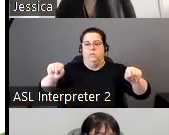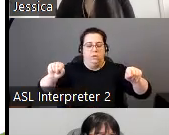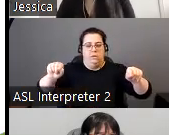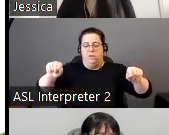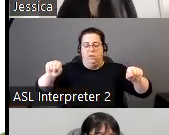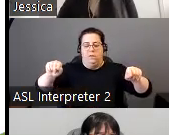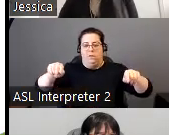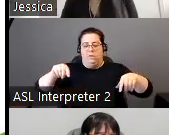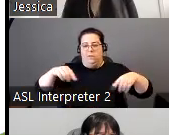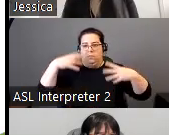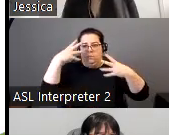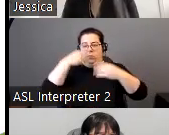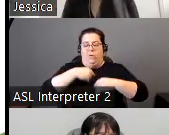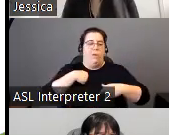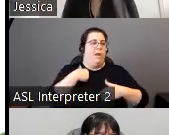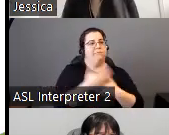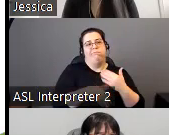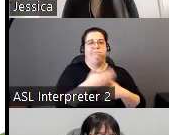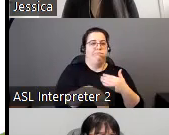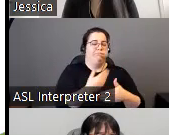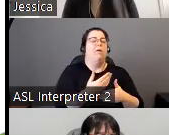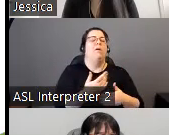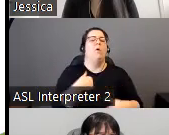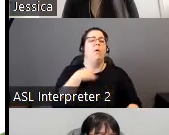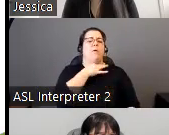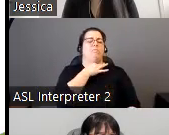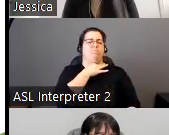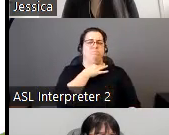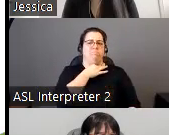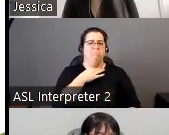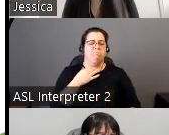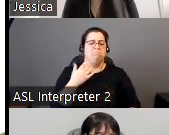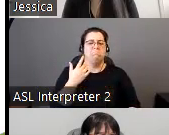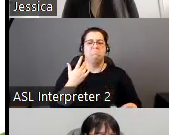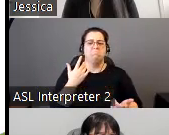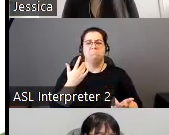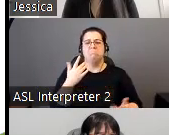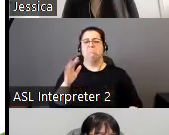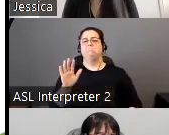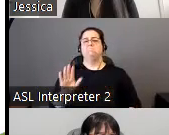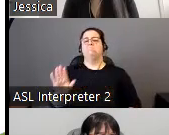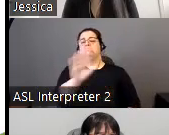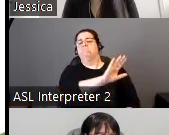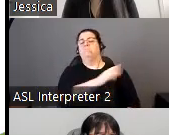too good to ignore it. So we were curious to know how many shelters out there